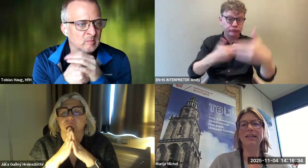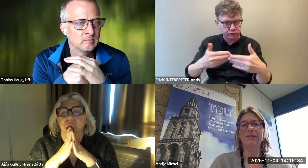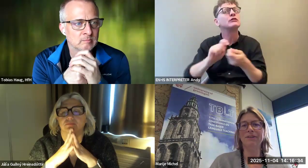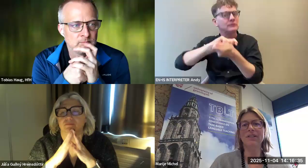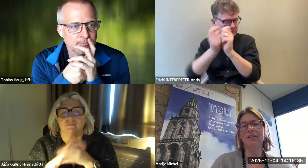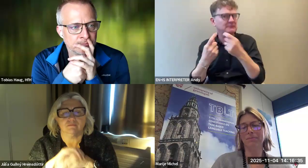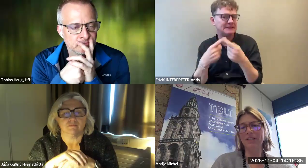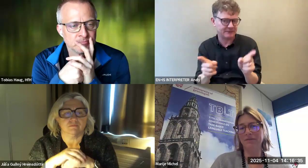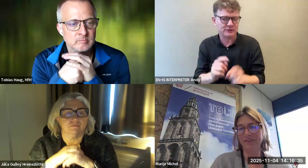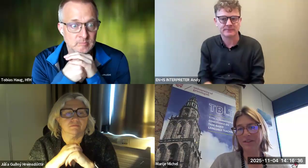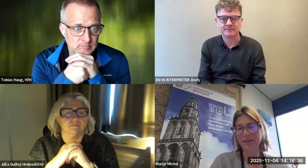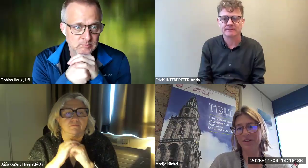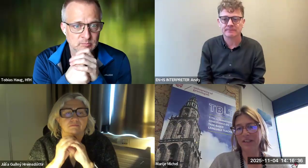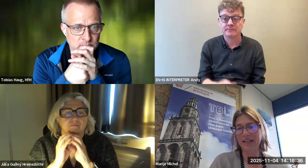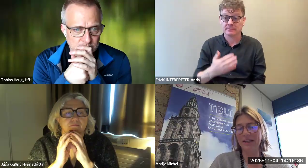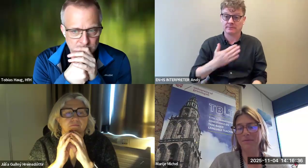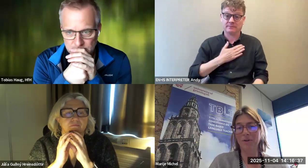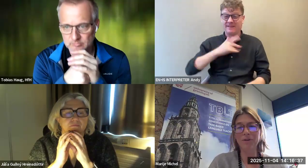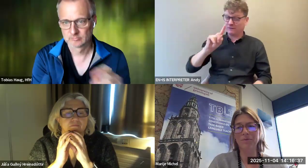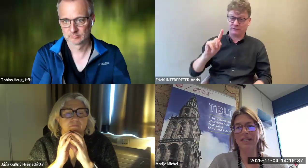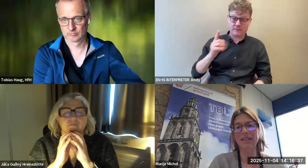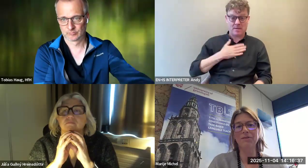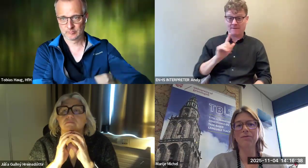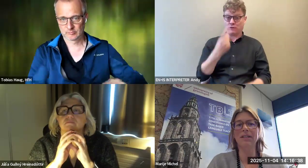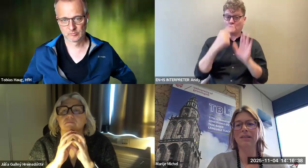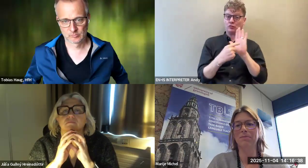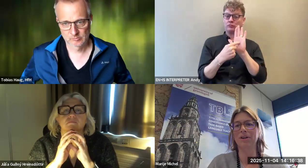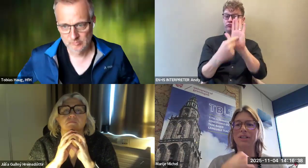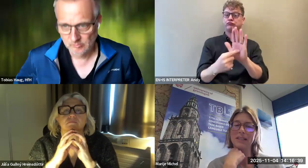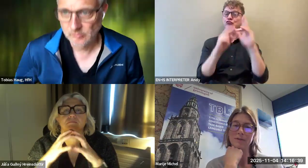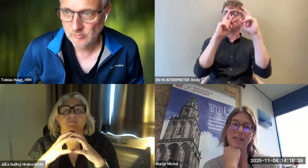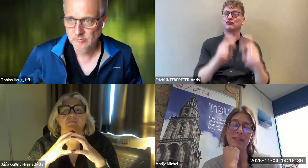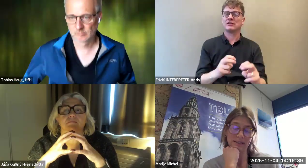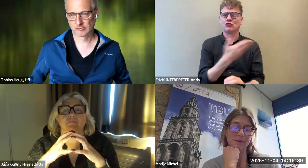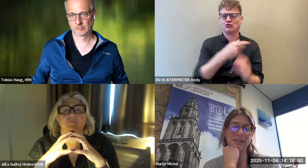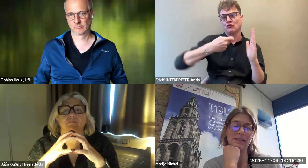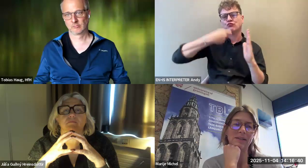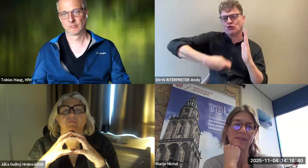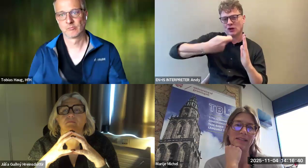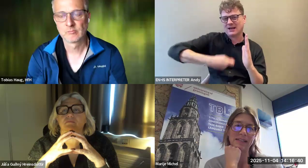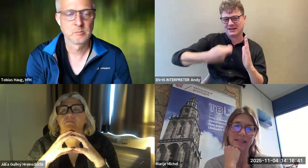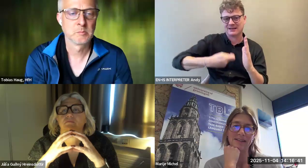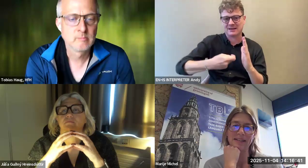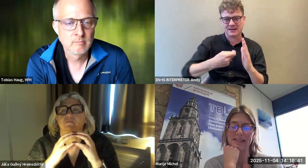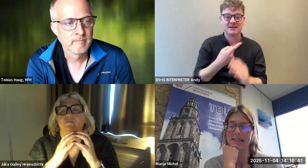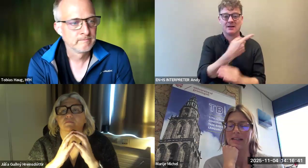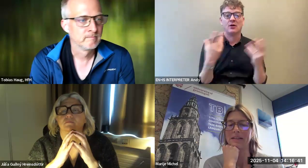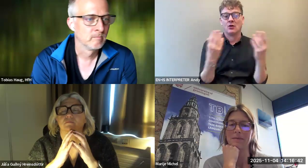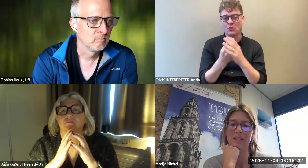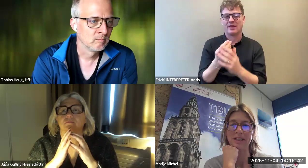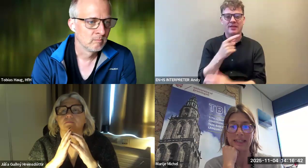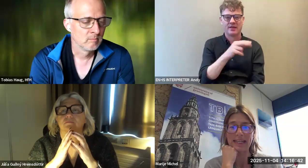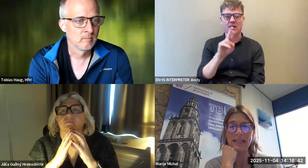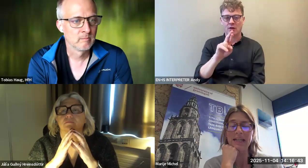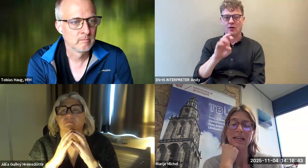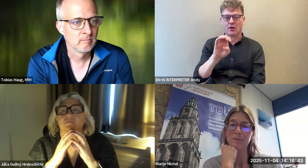So in the first piece of research that I'm going to present you, it's a project together, as I said, with Andrea Reves